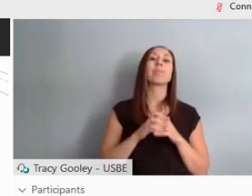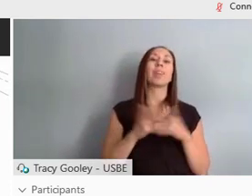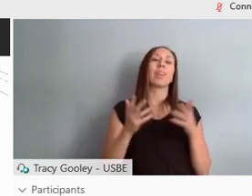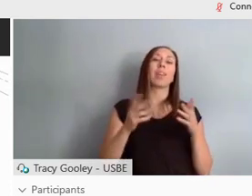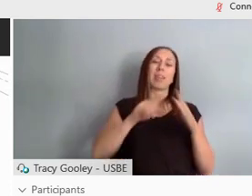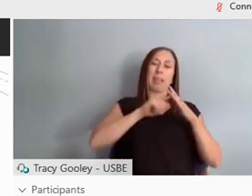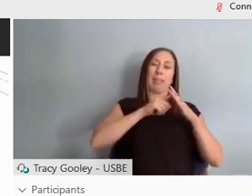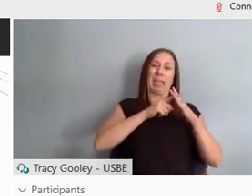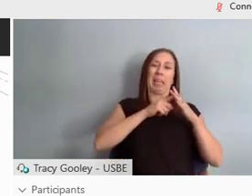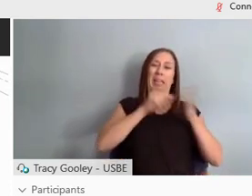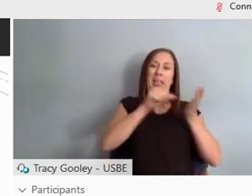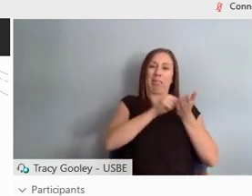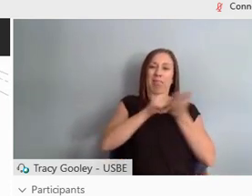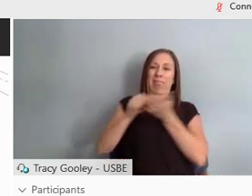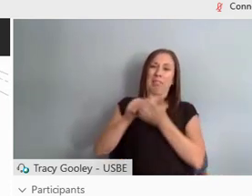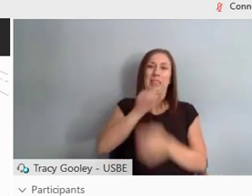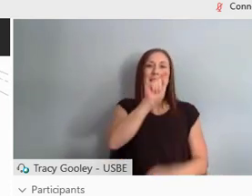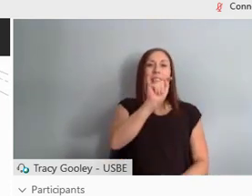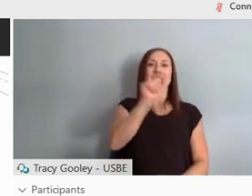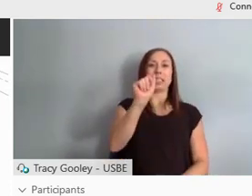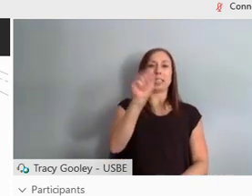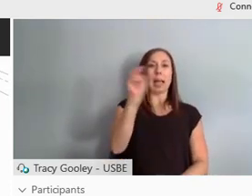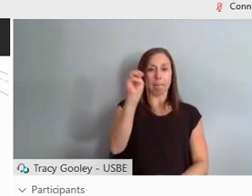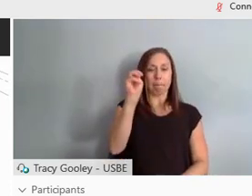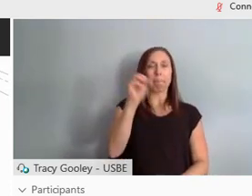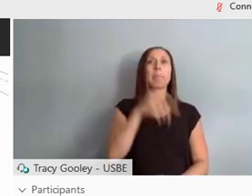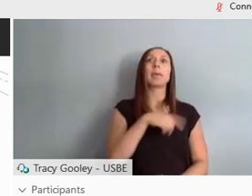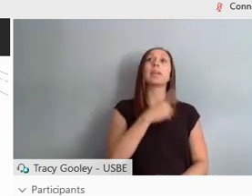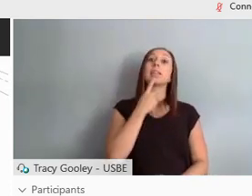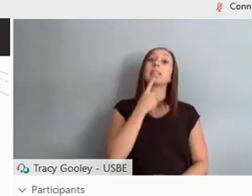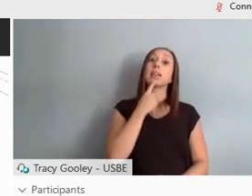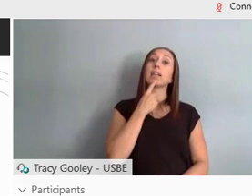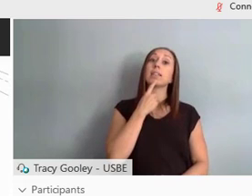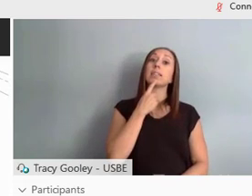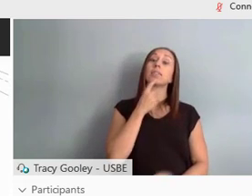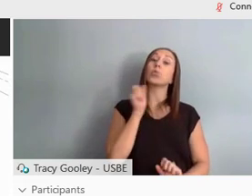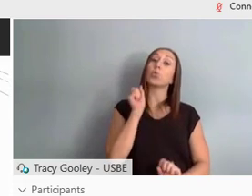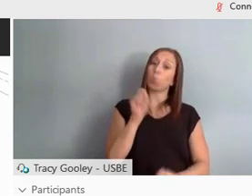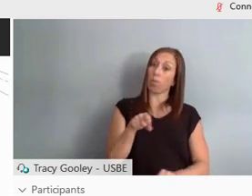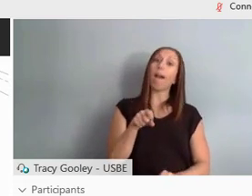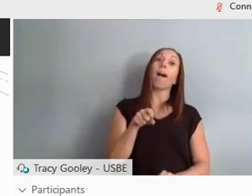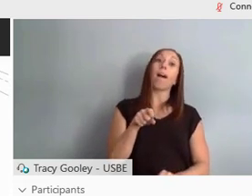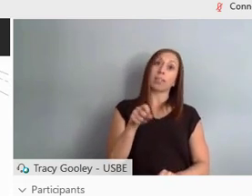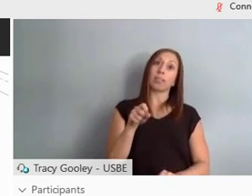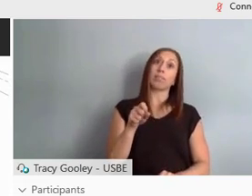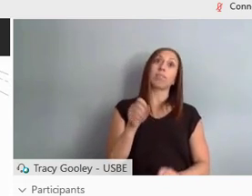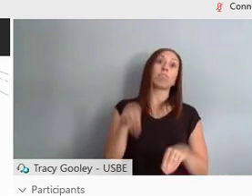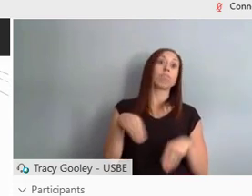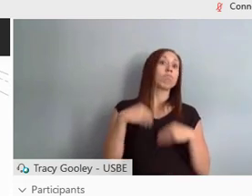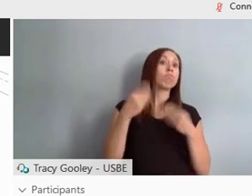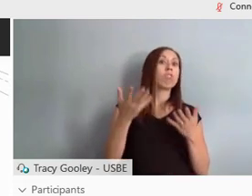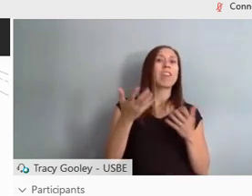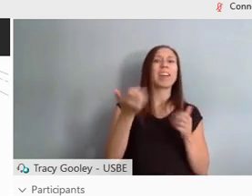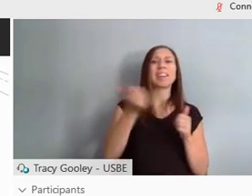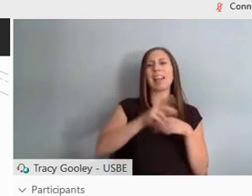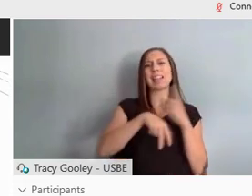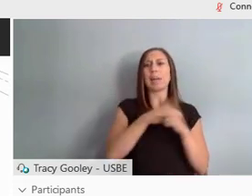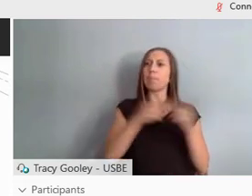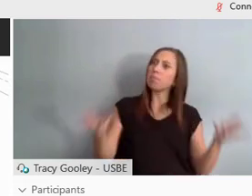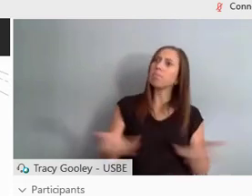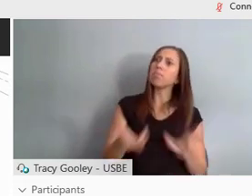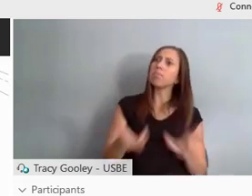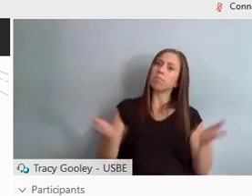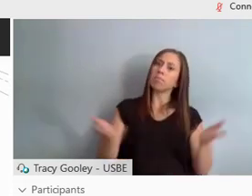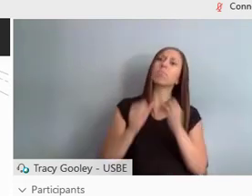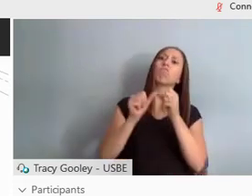pages of the TAM, it mentions you can provide any kind of encouragement for the student to